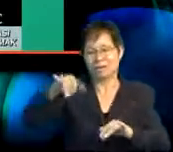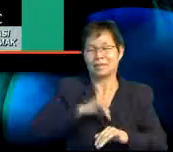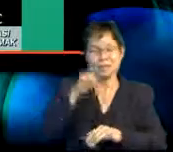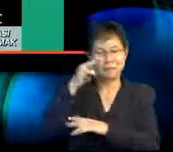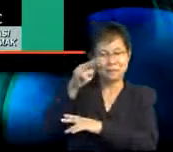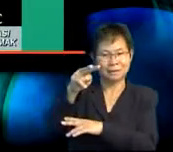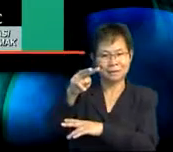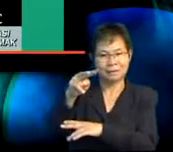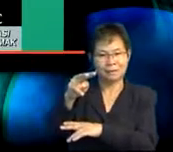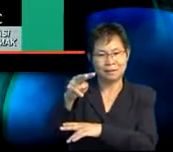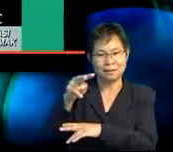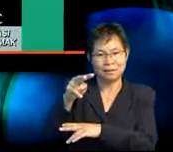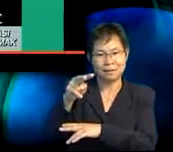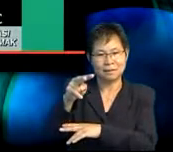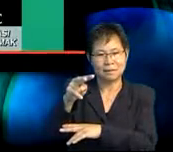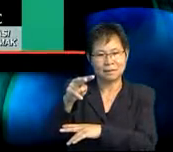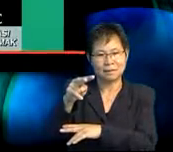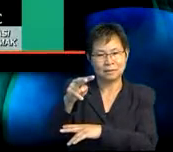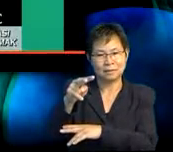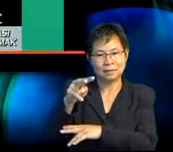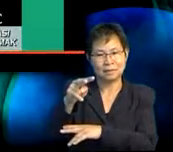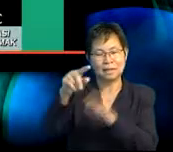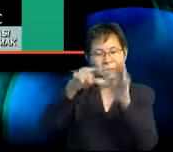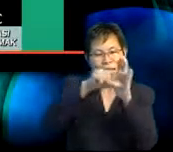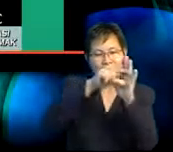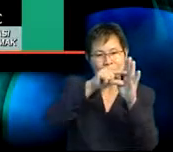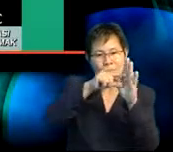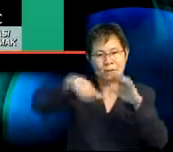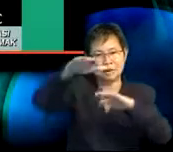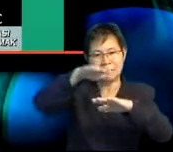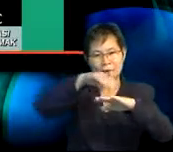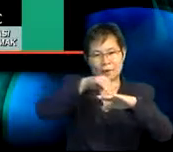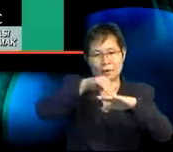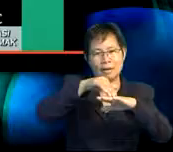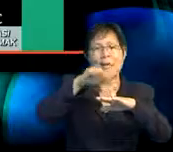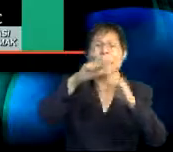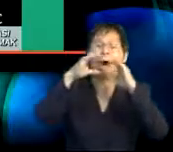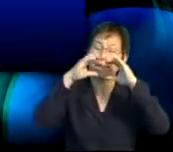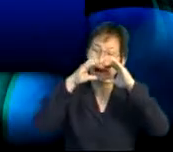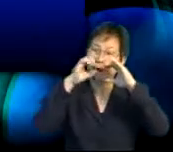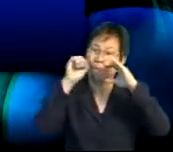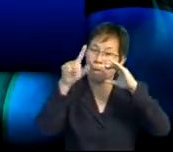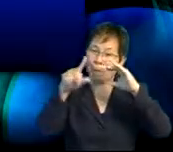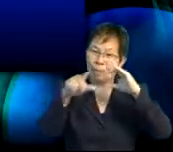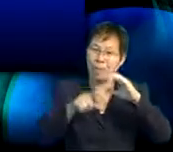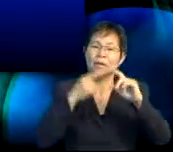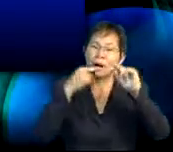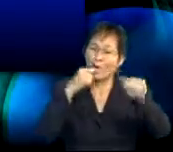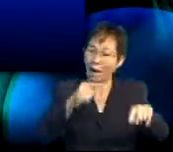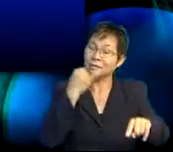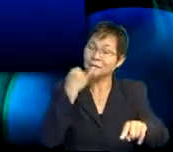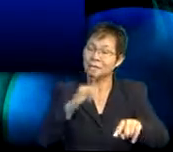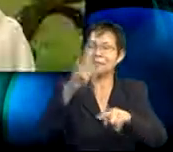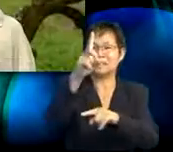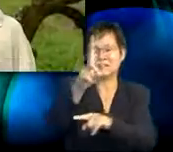And it's labeled as burgers. So the answer is